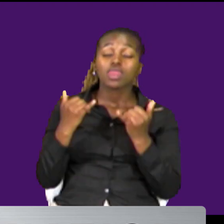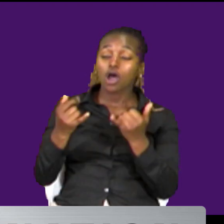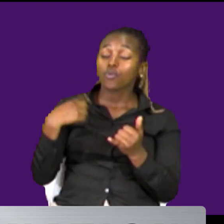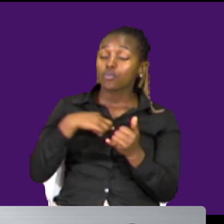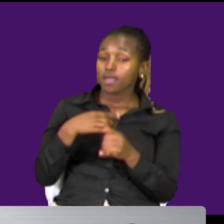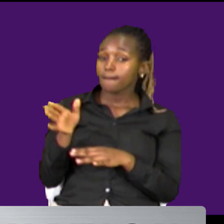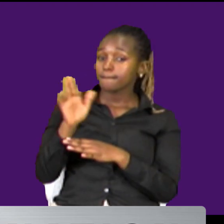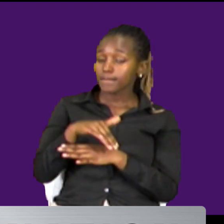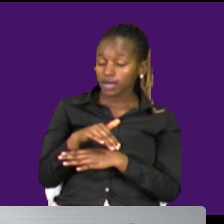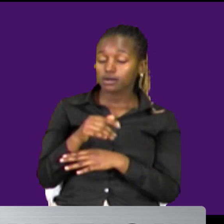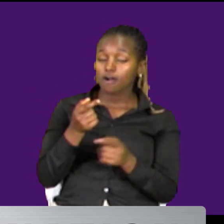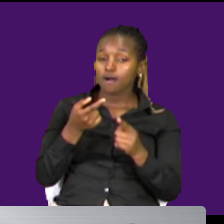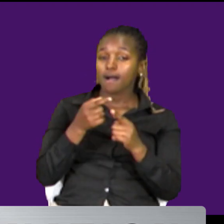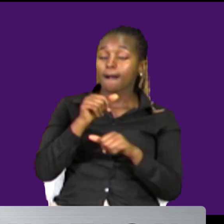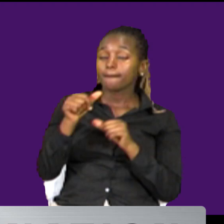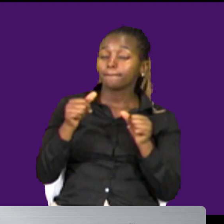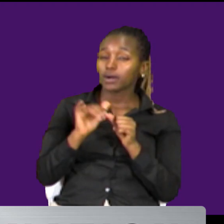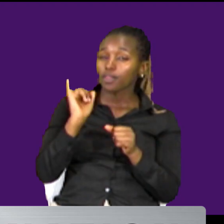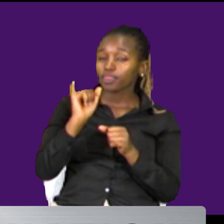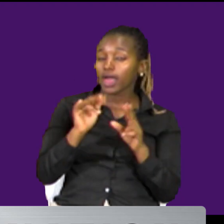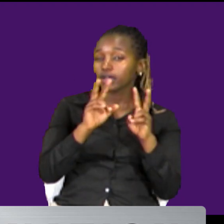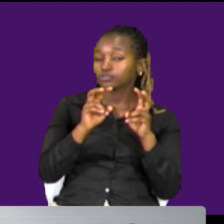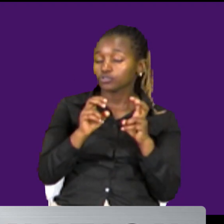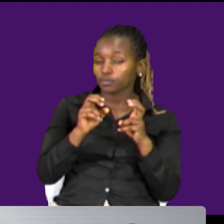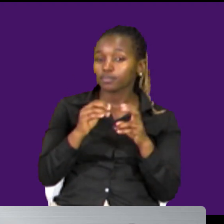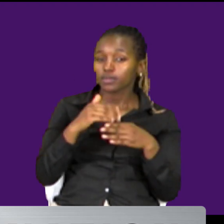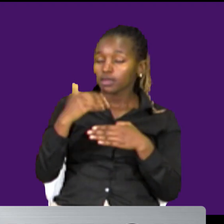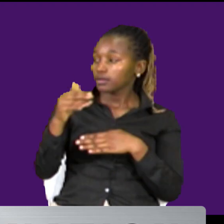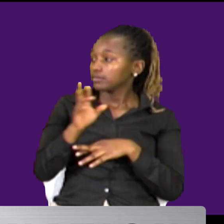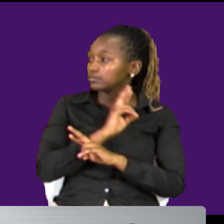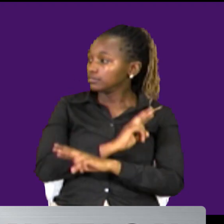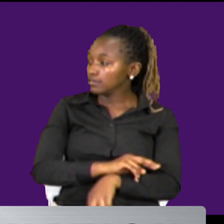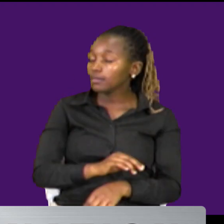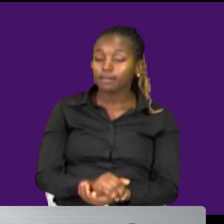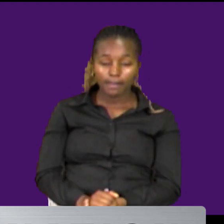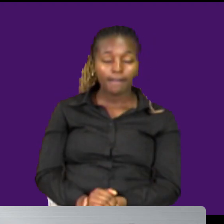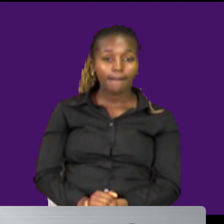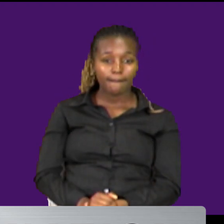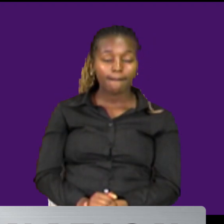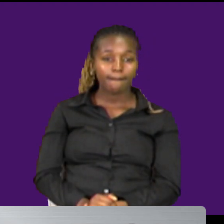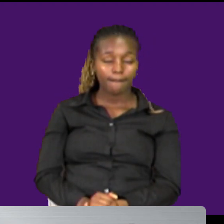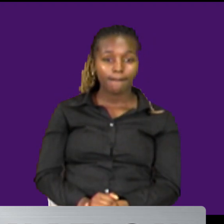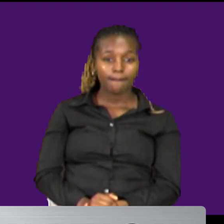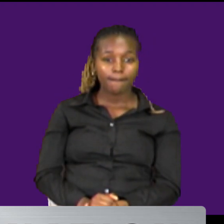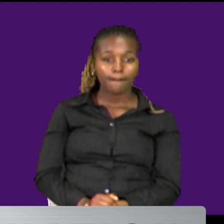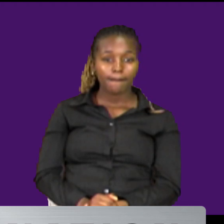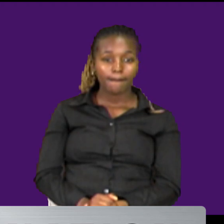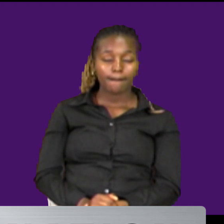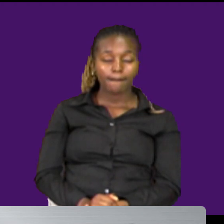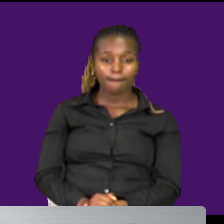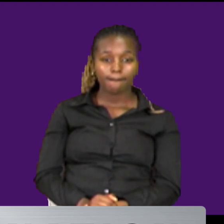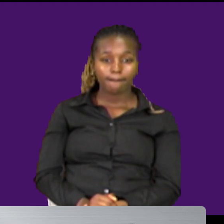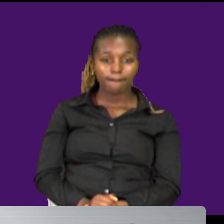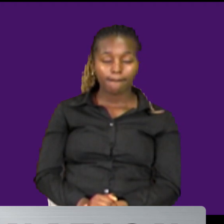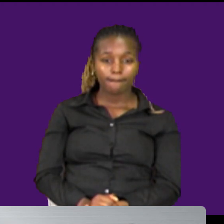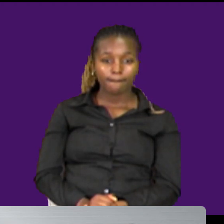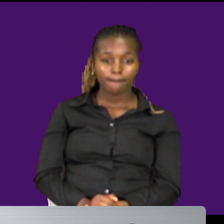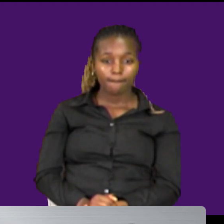Andenga. Should I say Uraia Trust? Just good, yeah. Yeah, Dan Paul Andenga Uraia Trust.